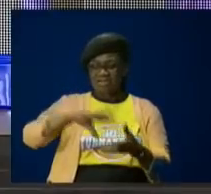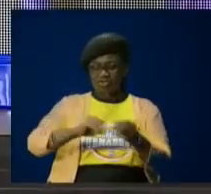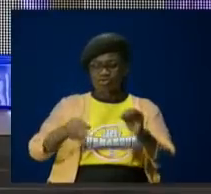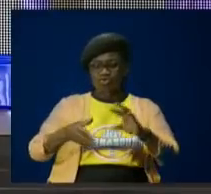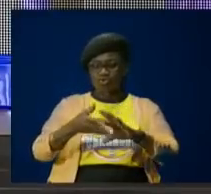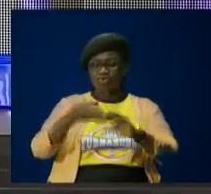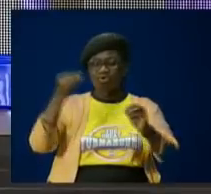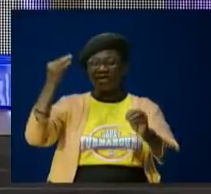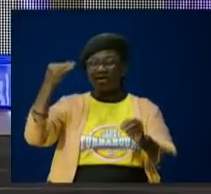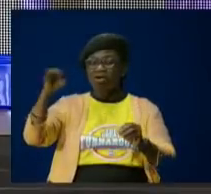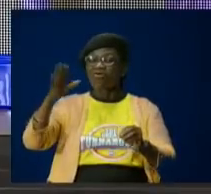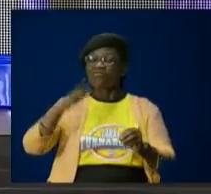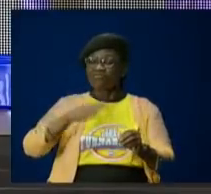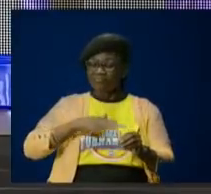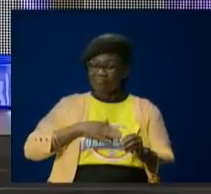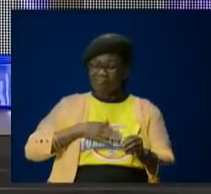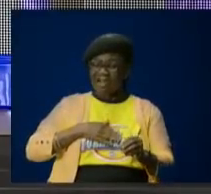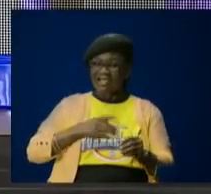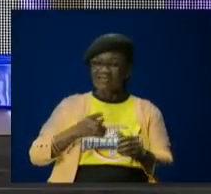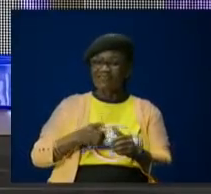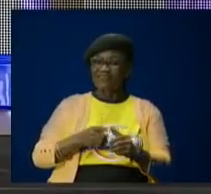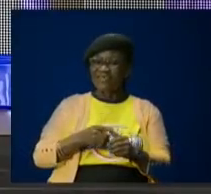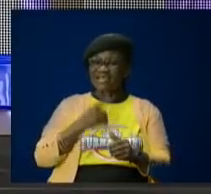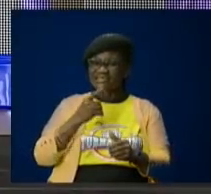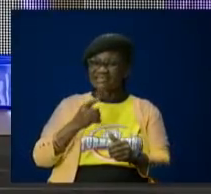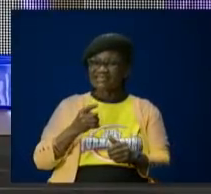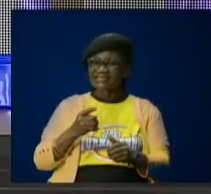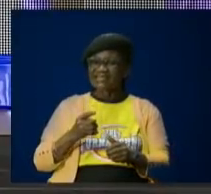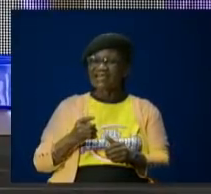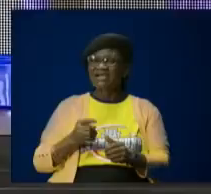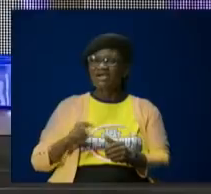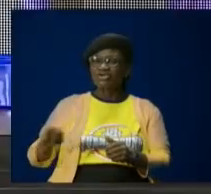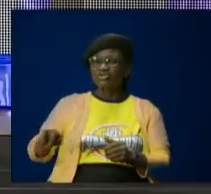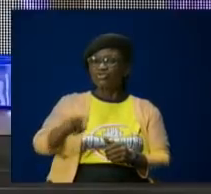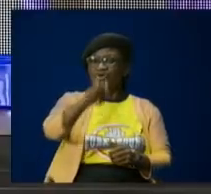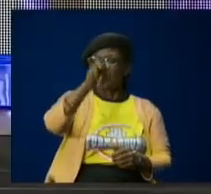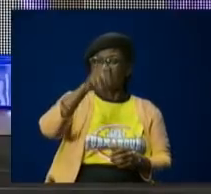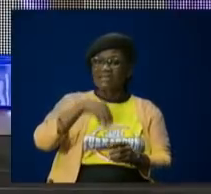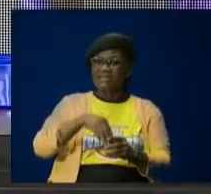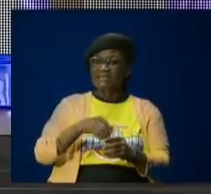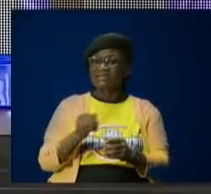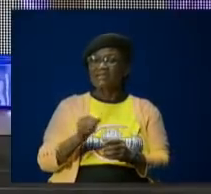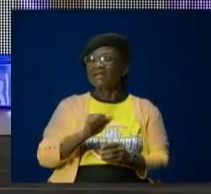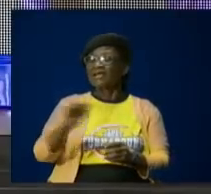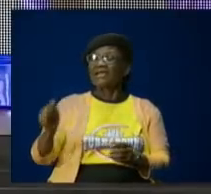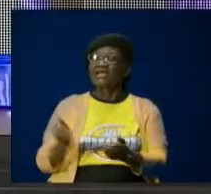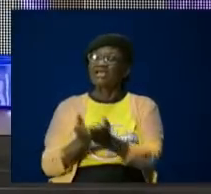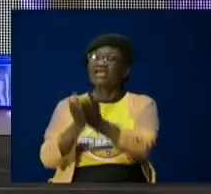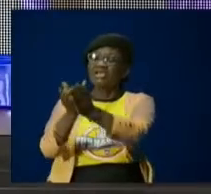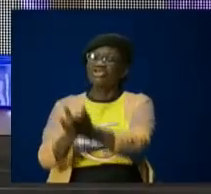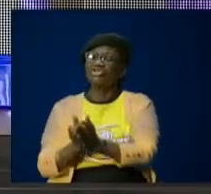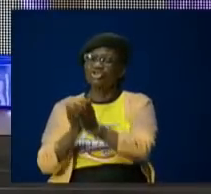in a very large ship. I was having a nice time